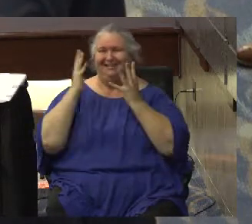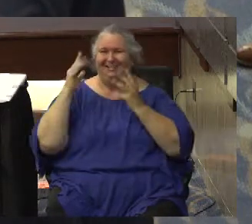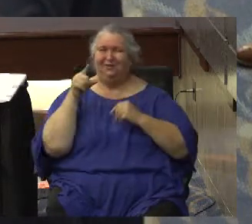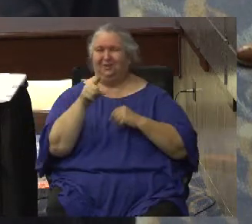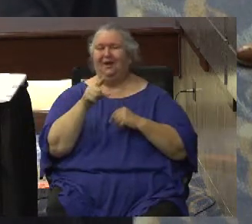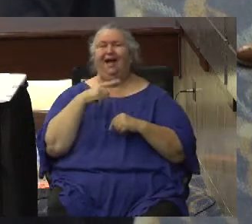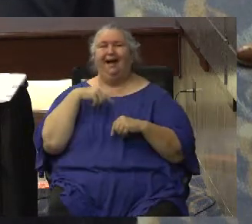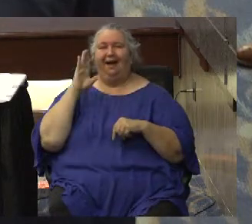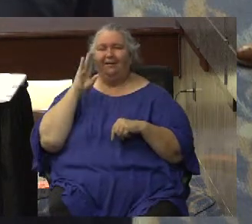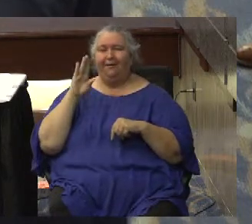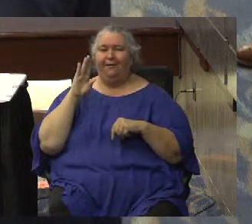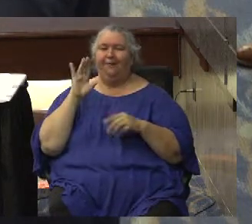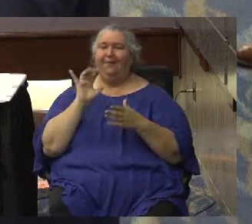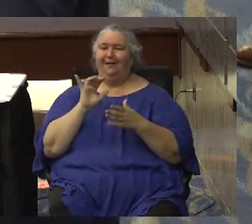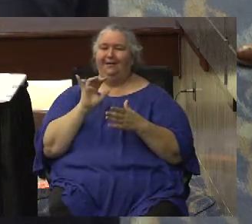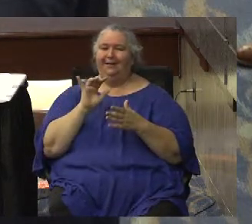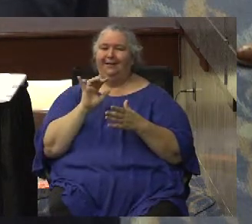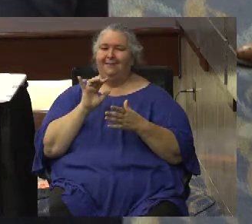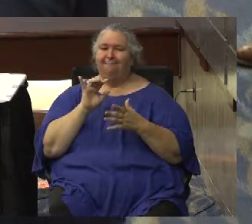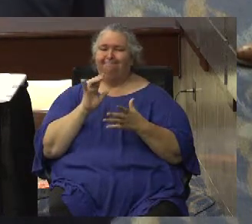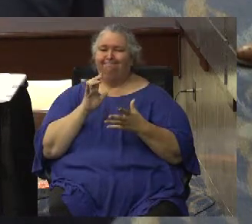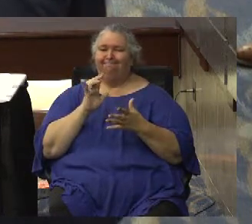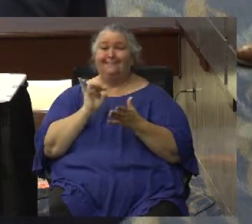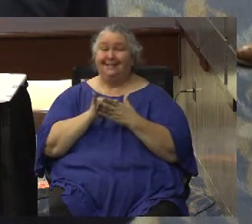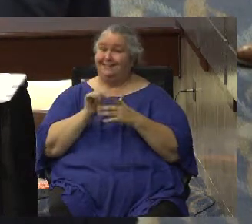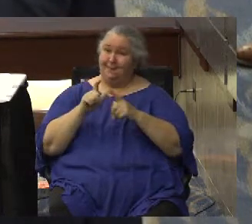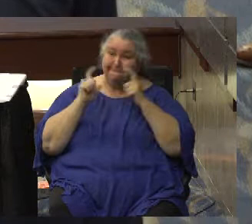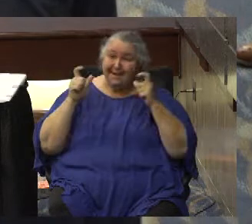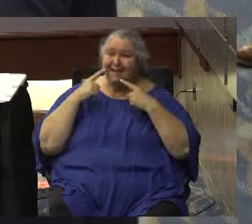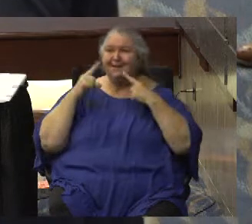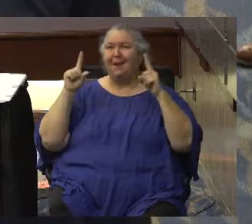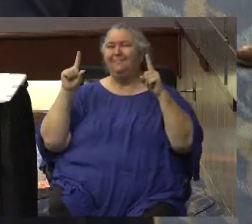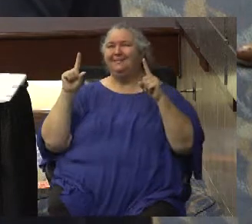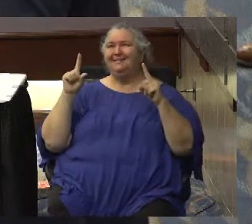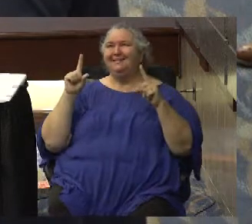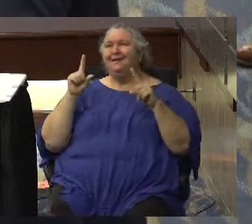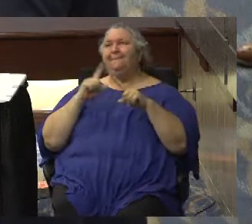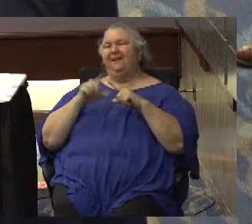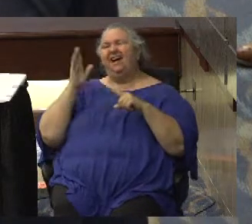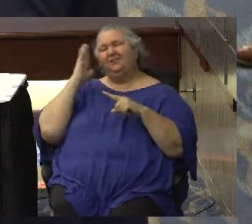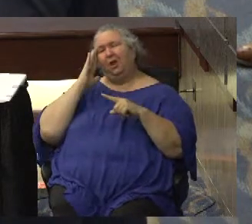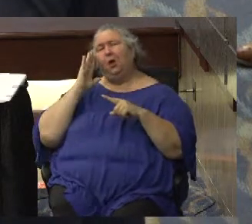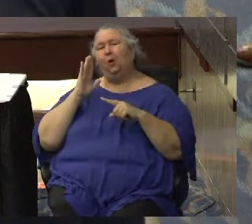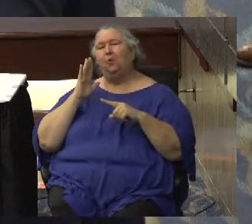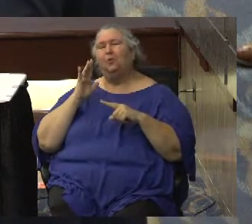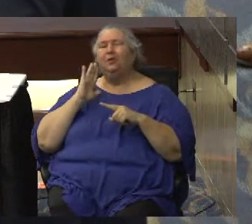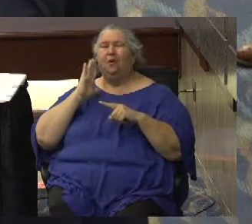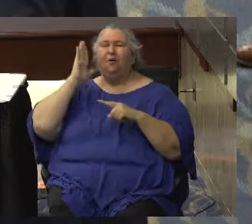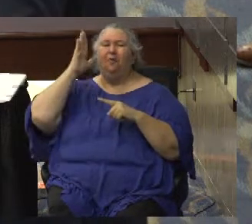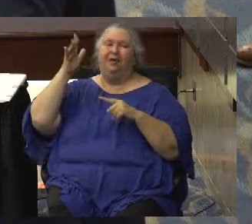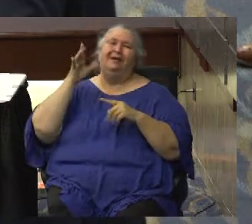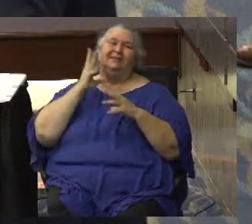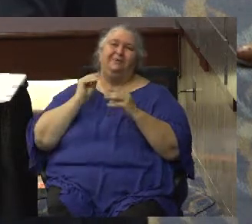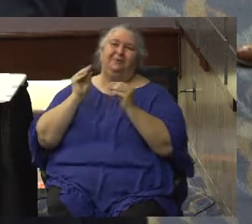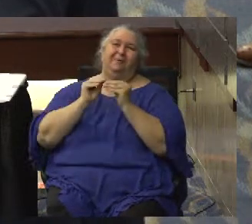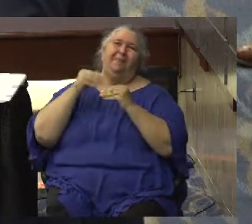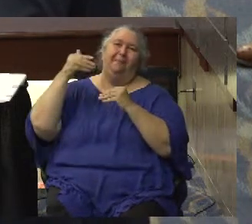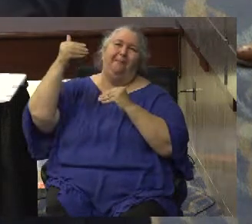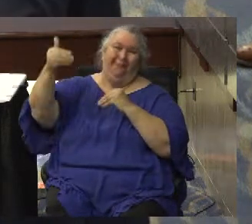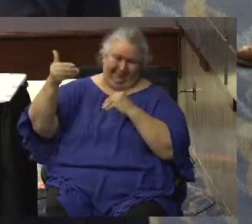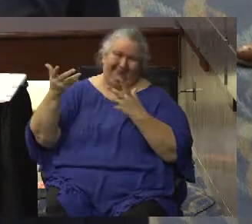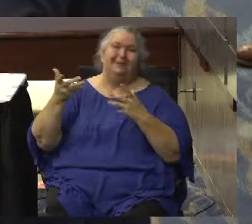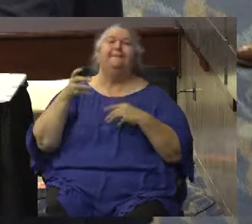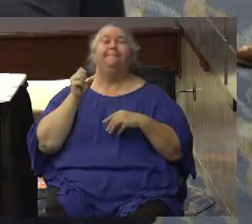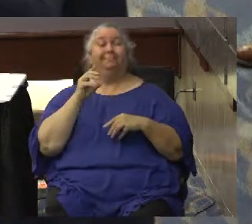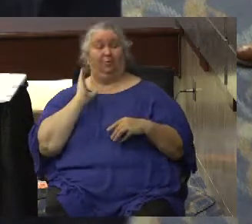I know that this is a huge accomplishment, but I believe that there's many greater accomplishments for you even in the years ahead. So